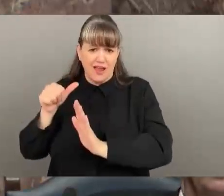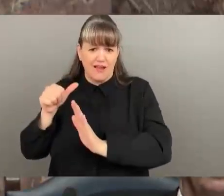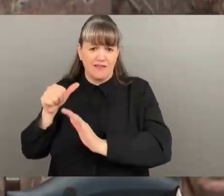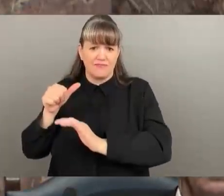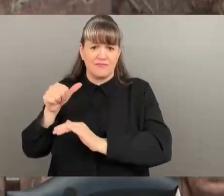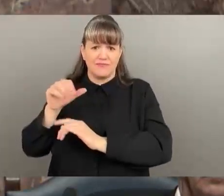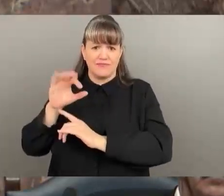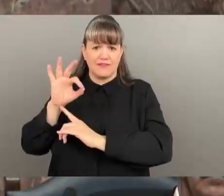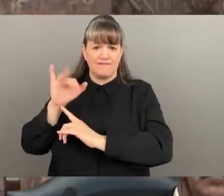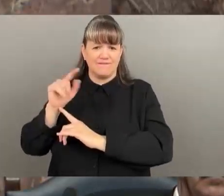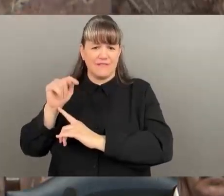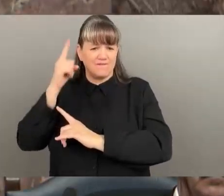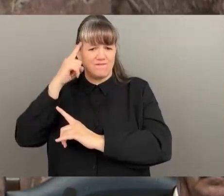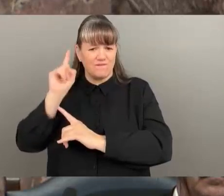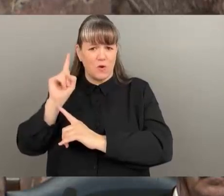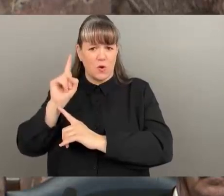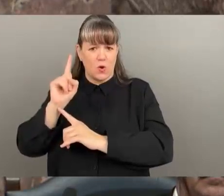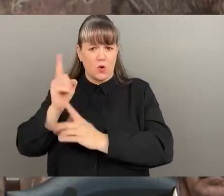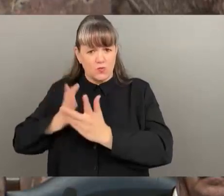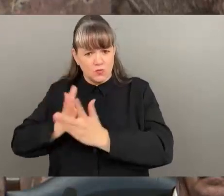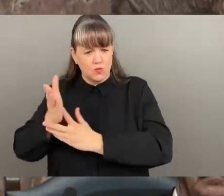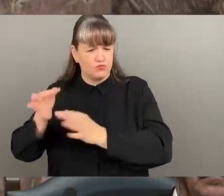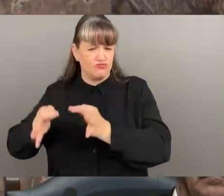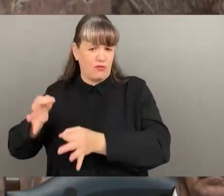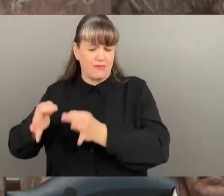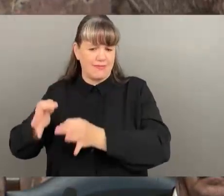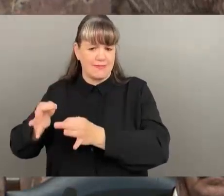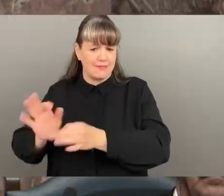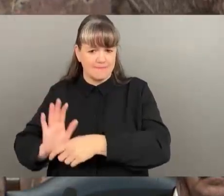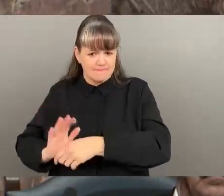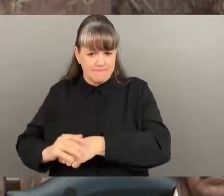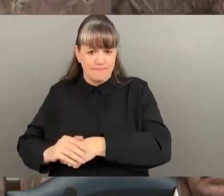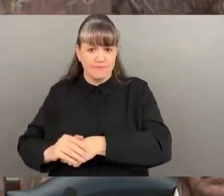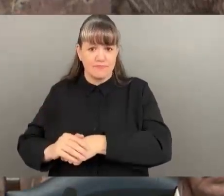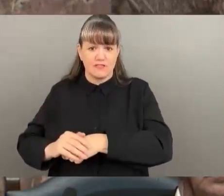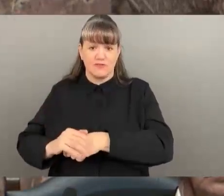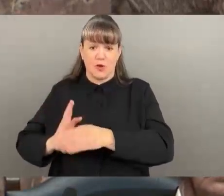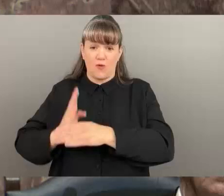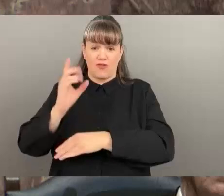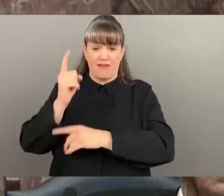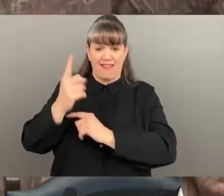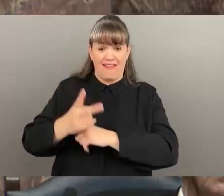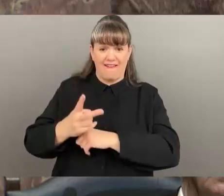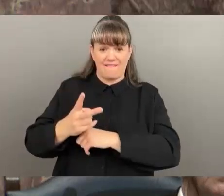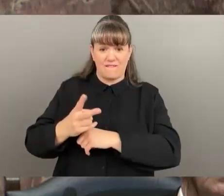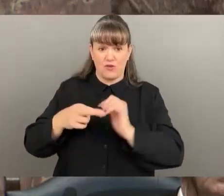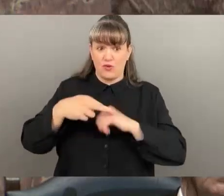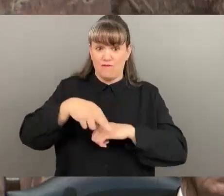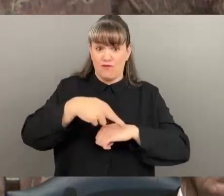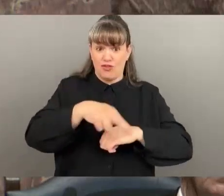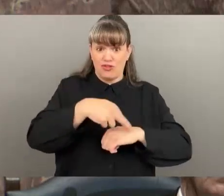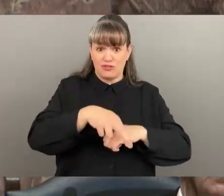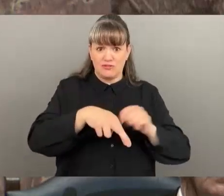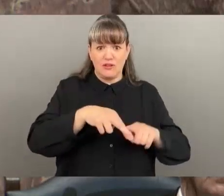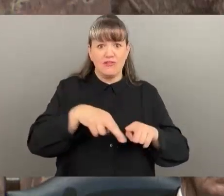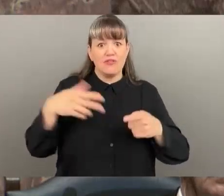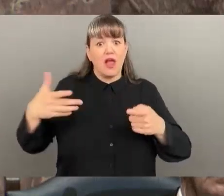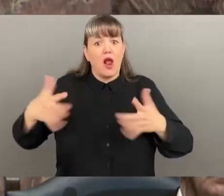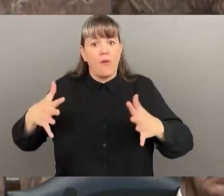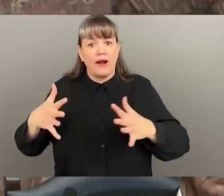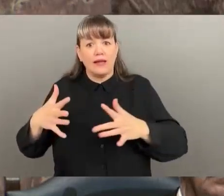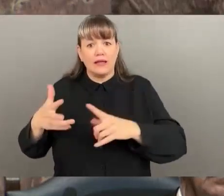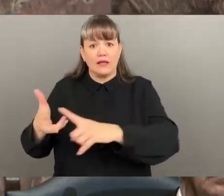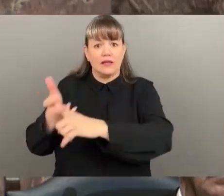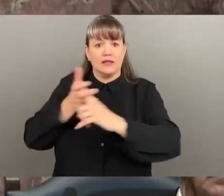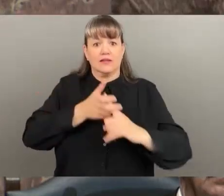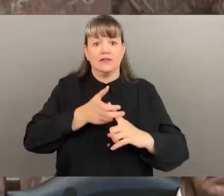go before the board. Their latest report, which the government received, shows a